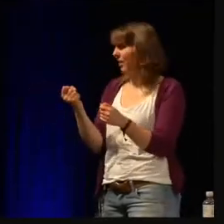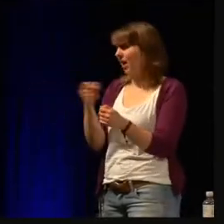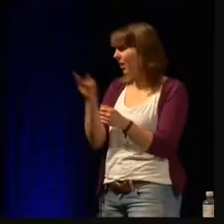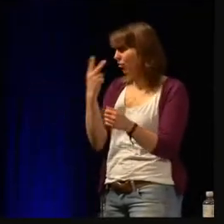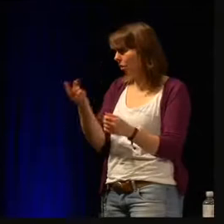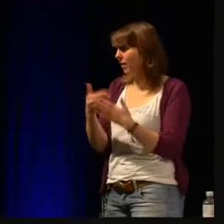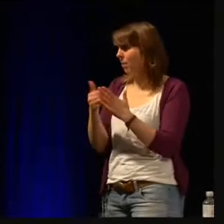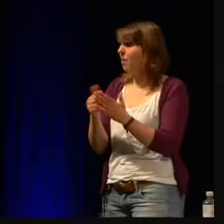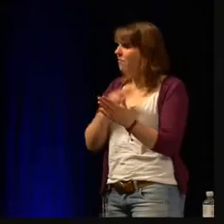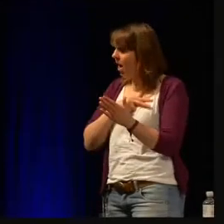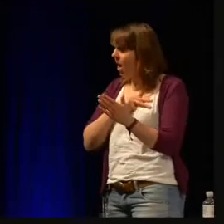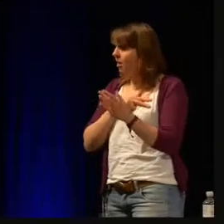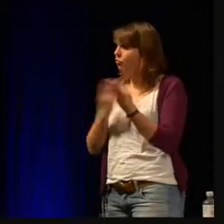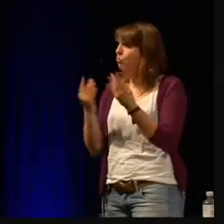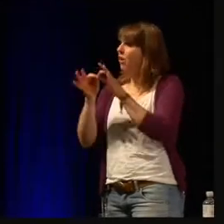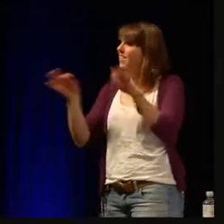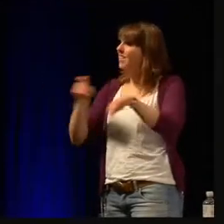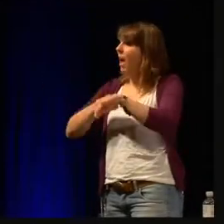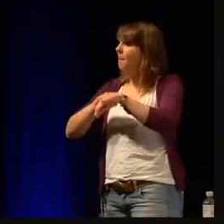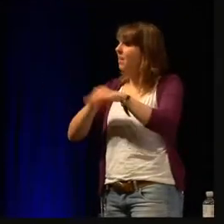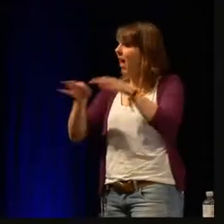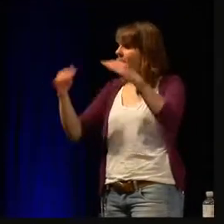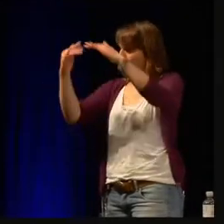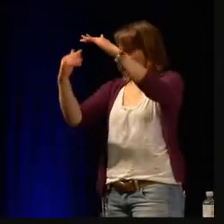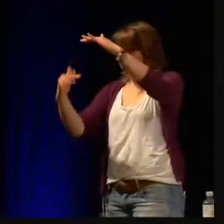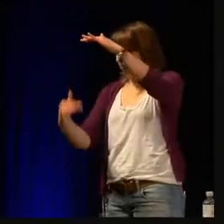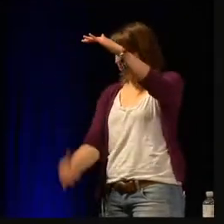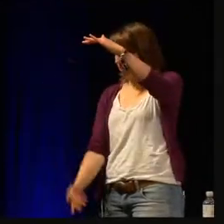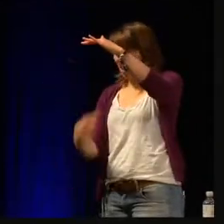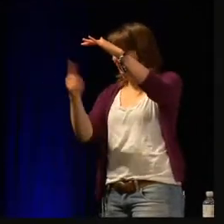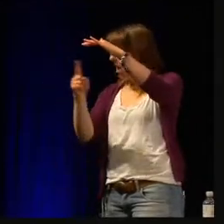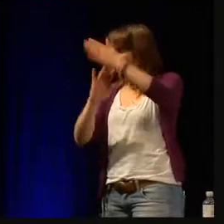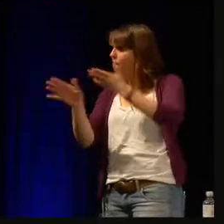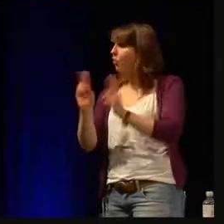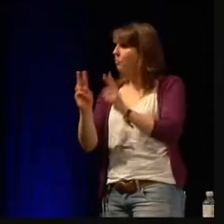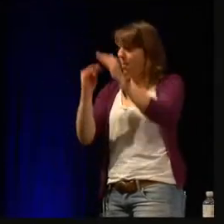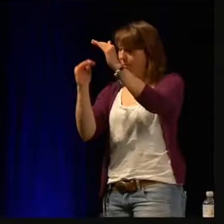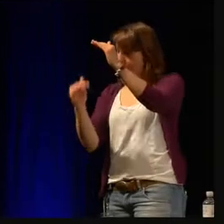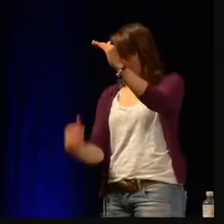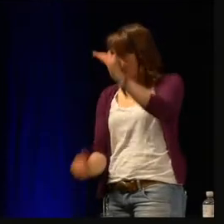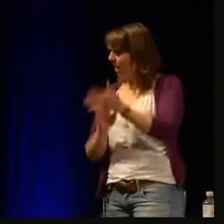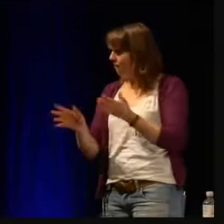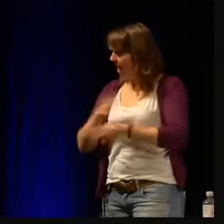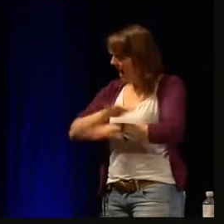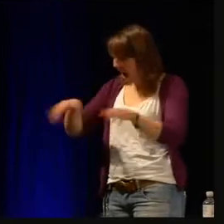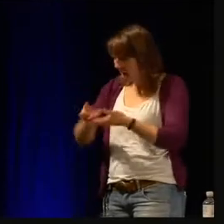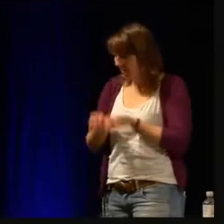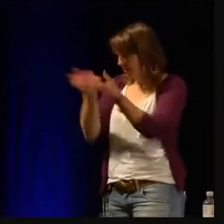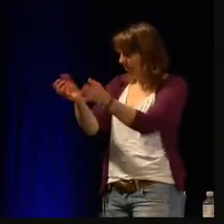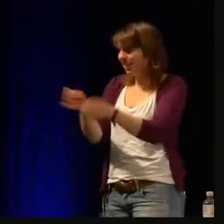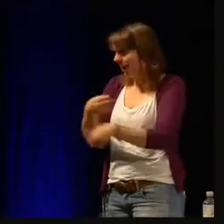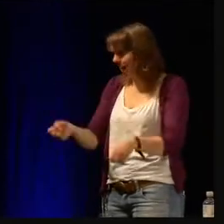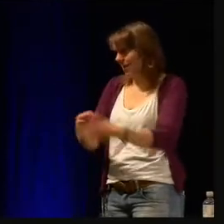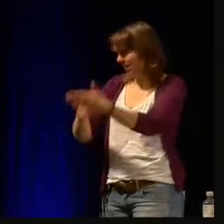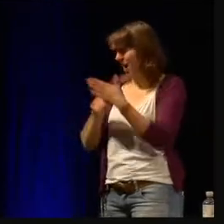A chronological view is not very useful. So Facebook is sorting the